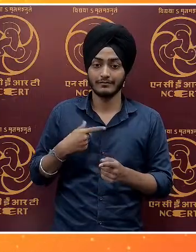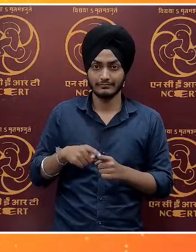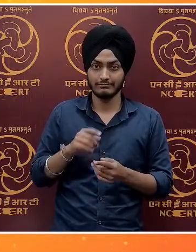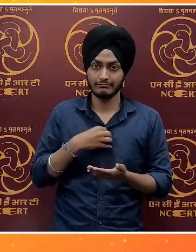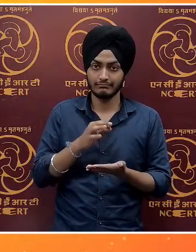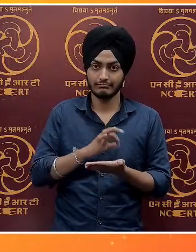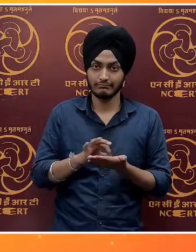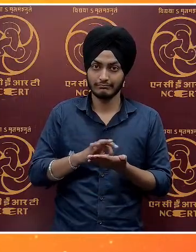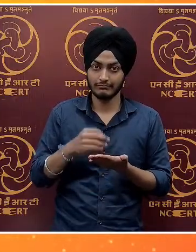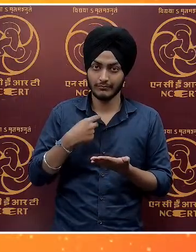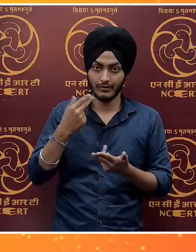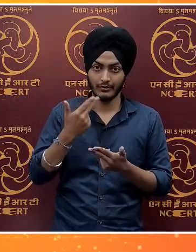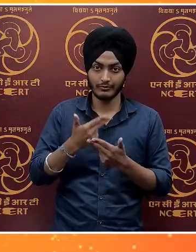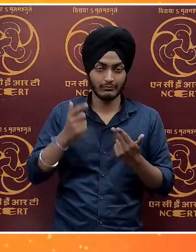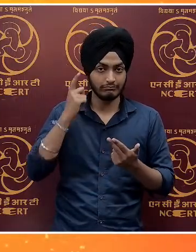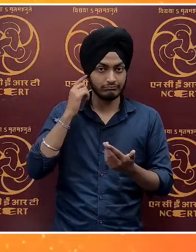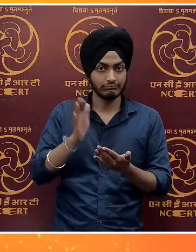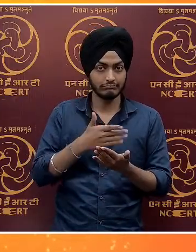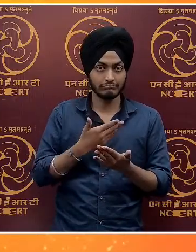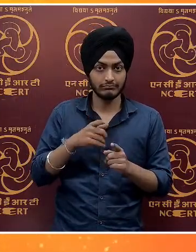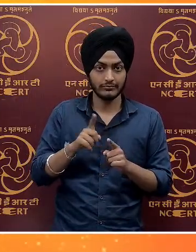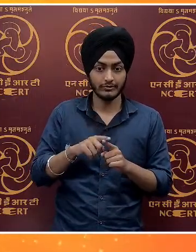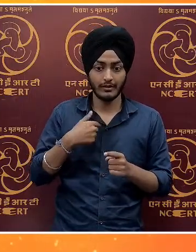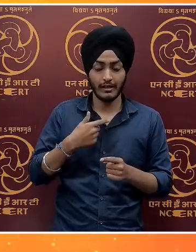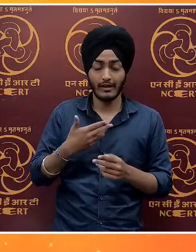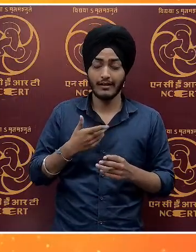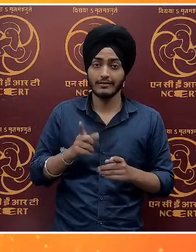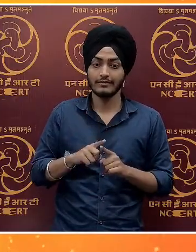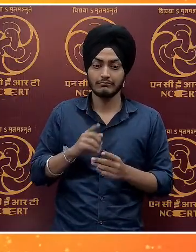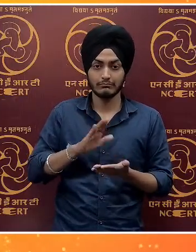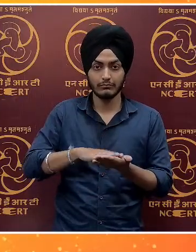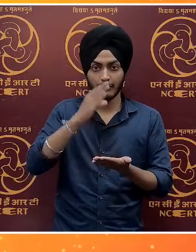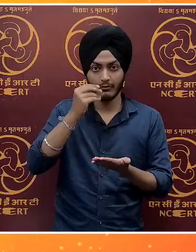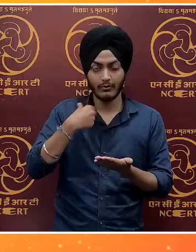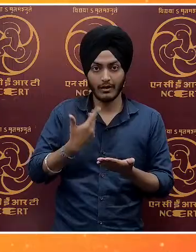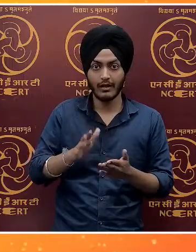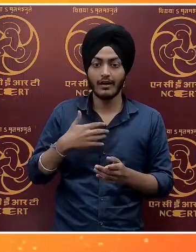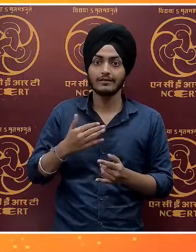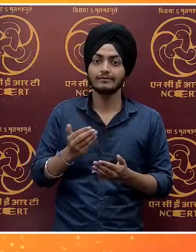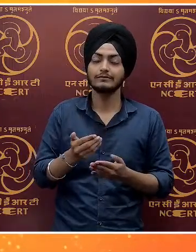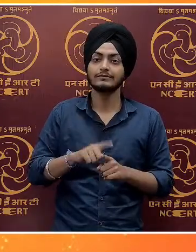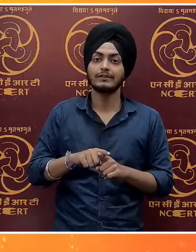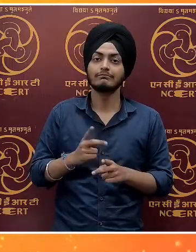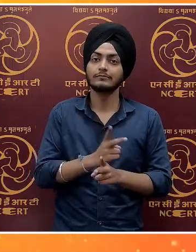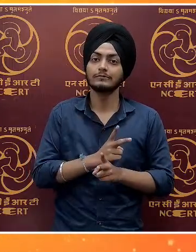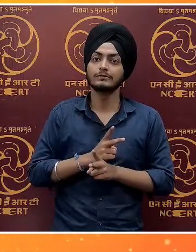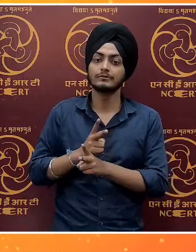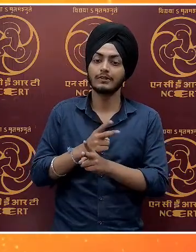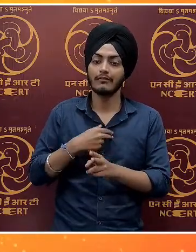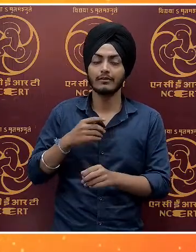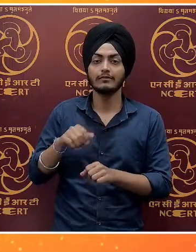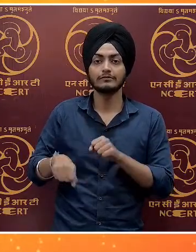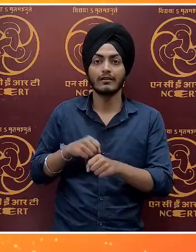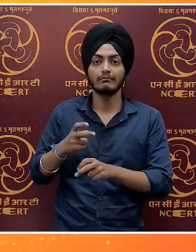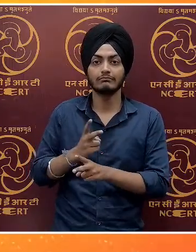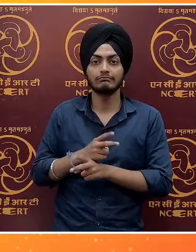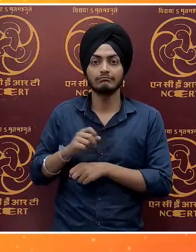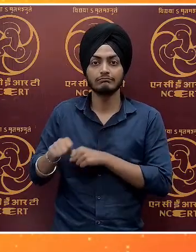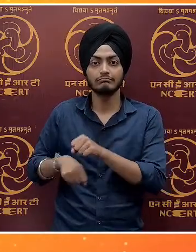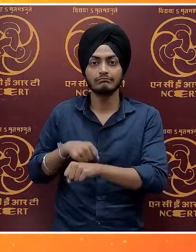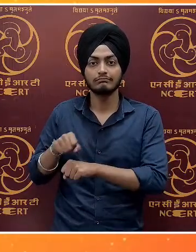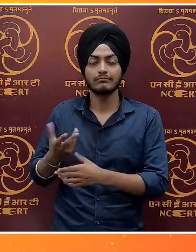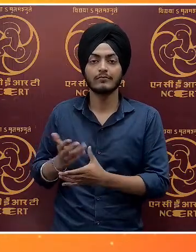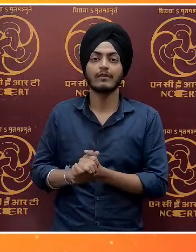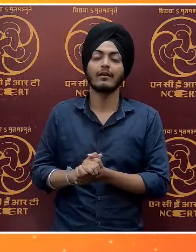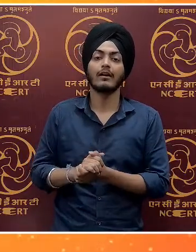poem and we learned how the safety while playing at road and riding a bicycle is very, very important,